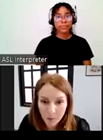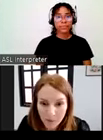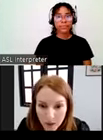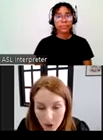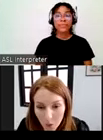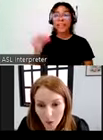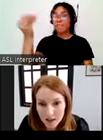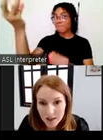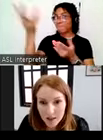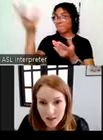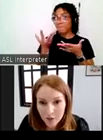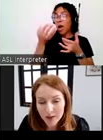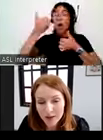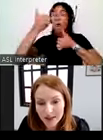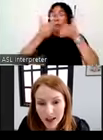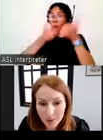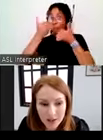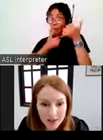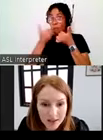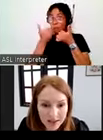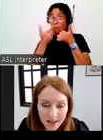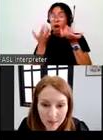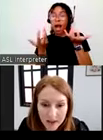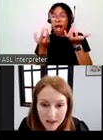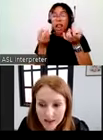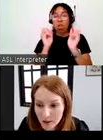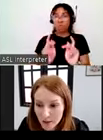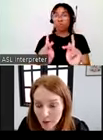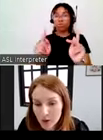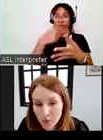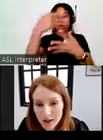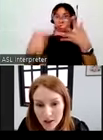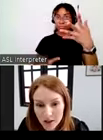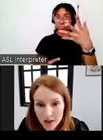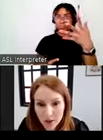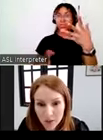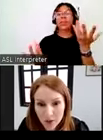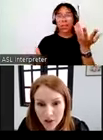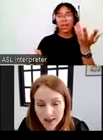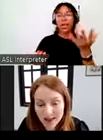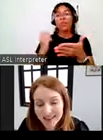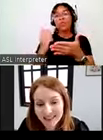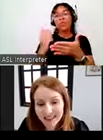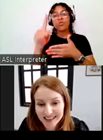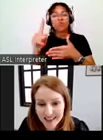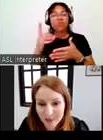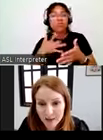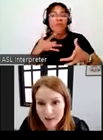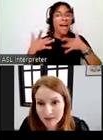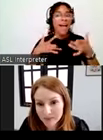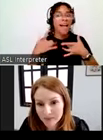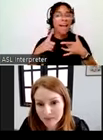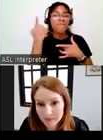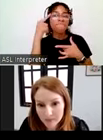know which of the options that are being considered for renewable energy are you most excited